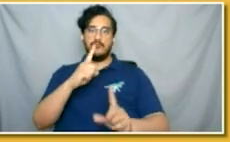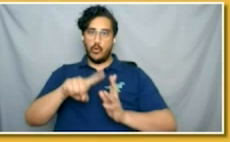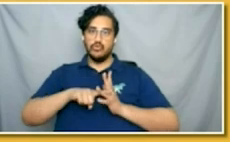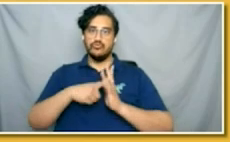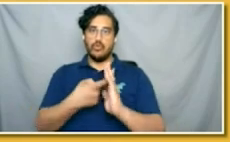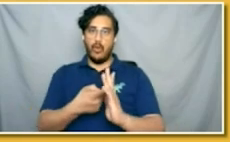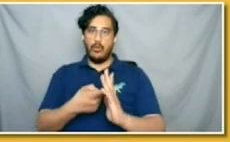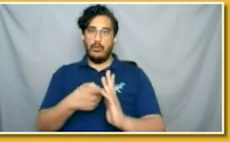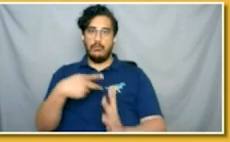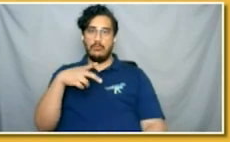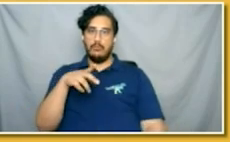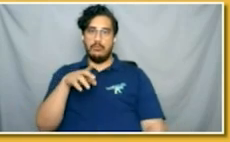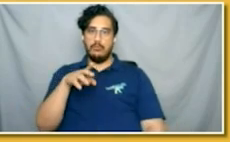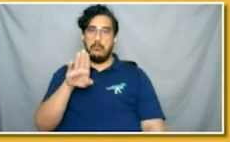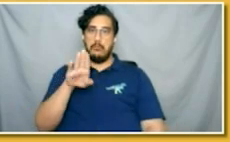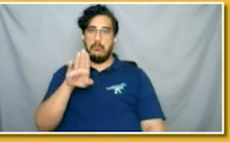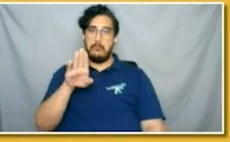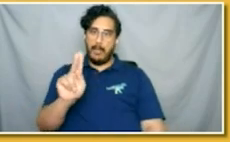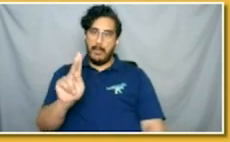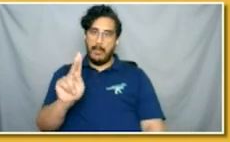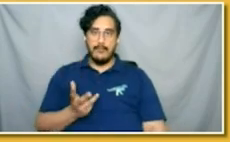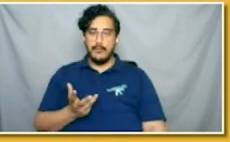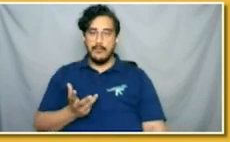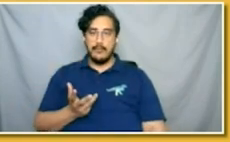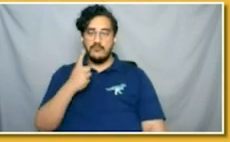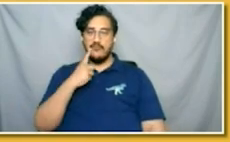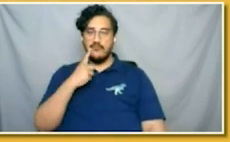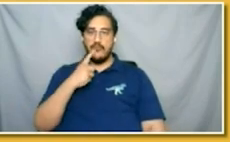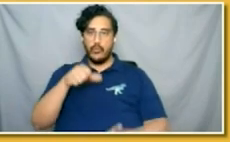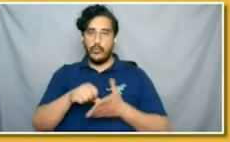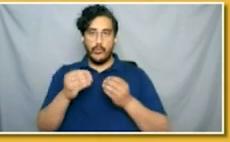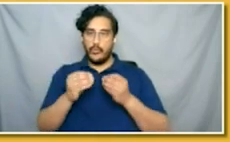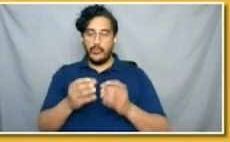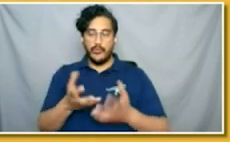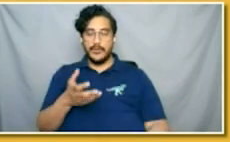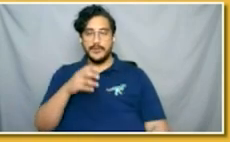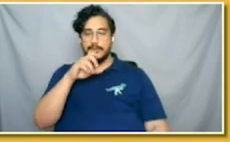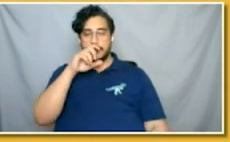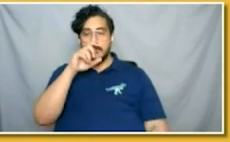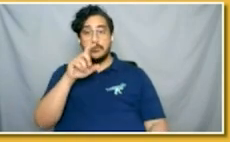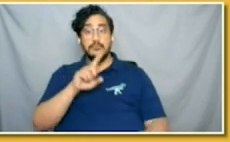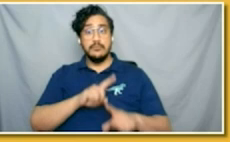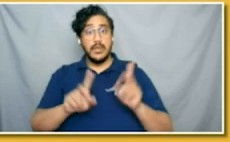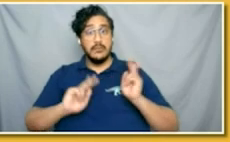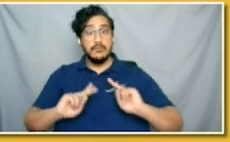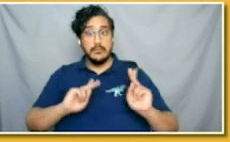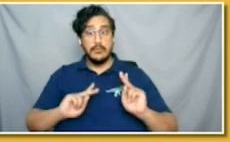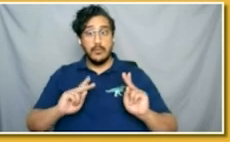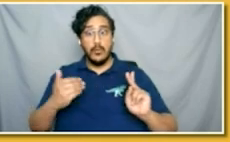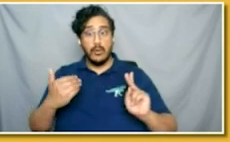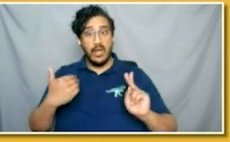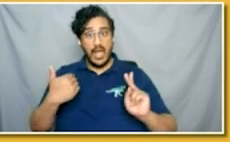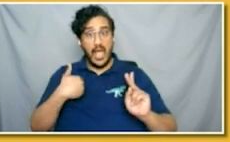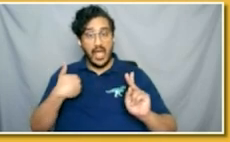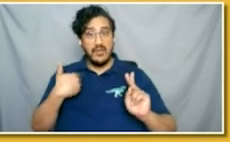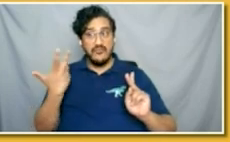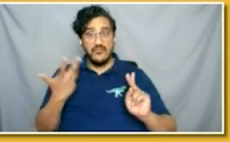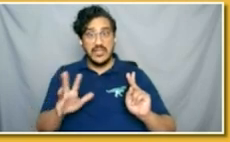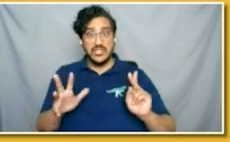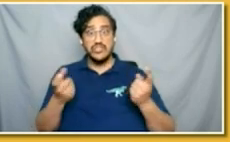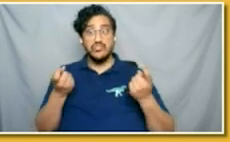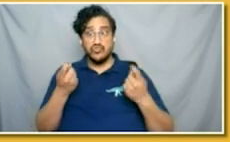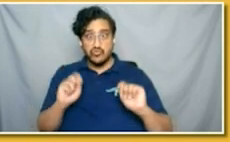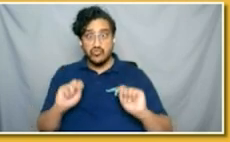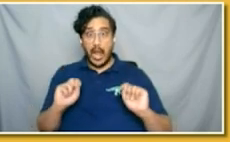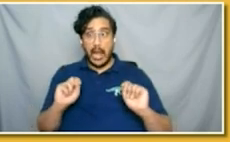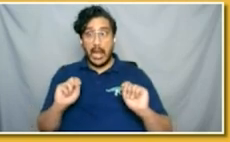people luckily have been making enough noise about it for a number of years now that they have started a